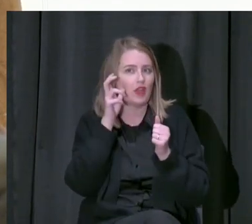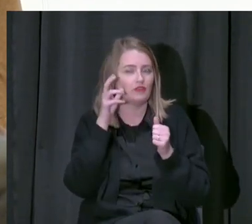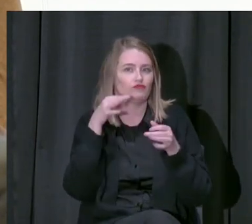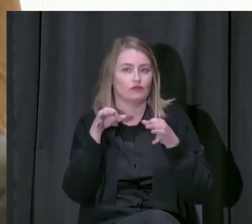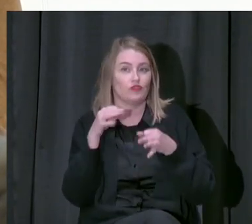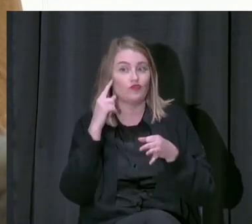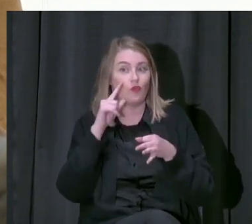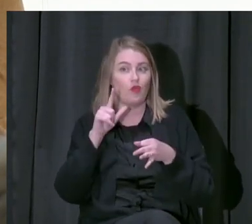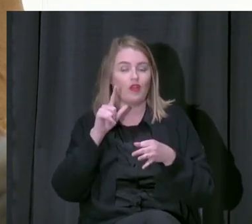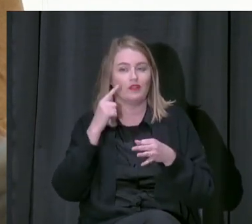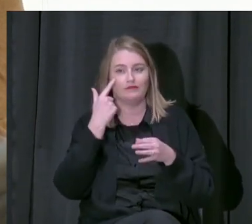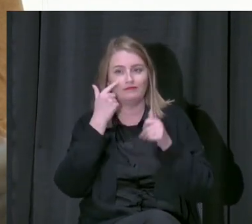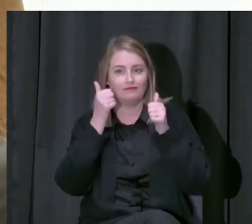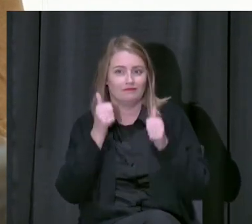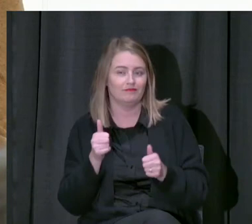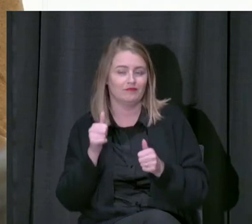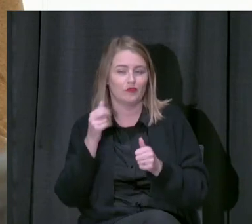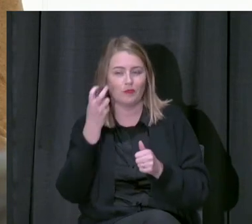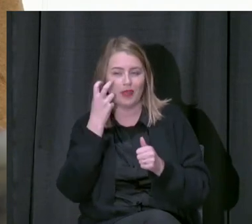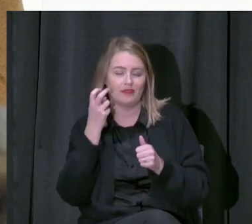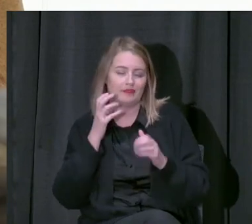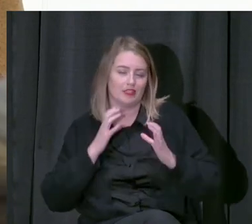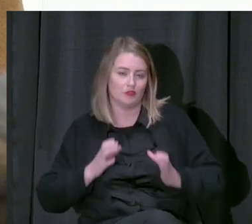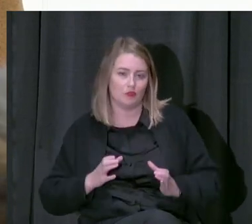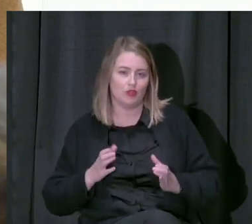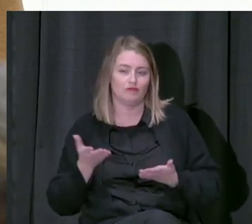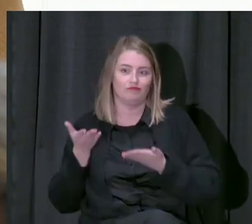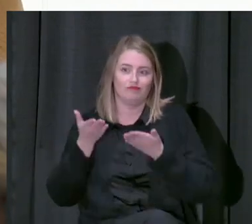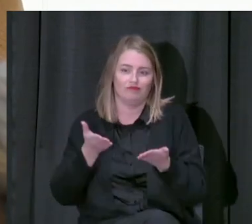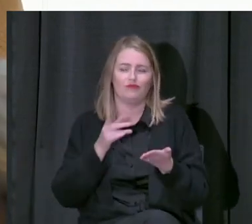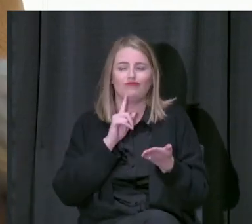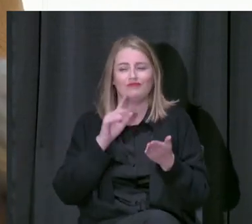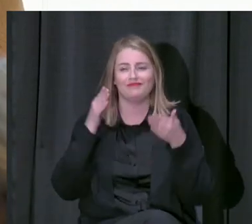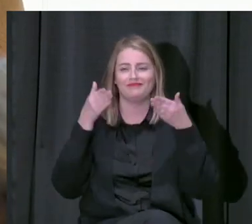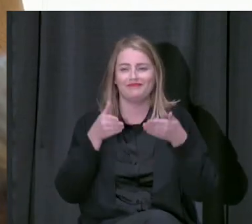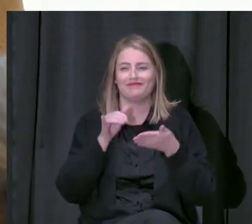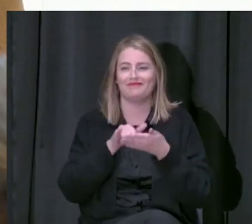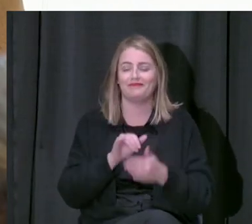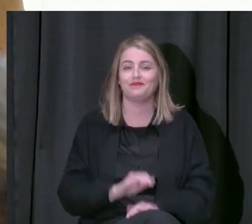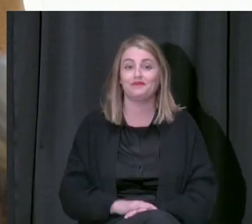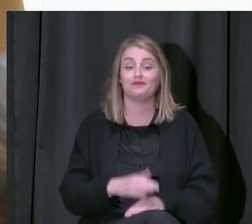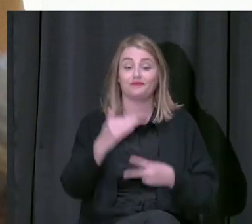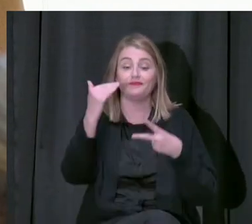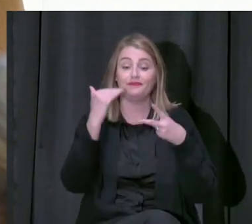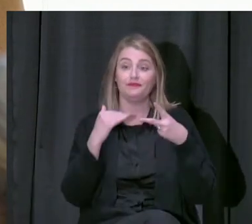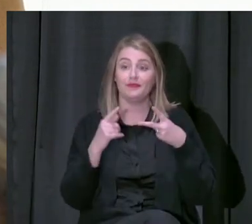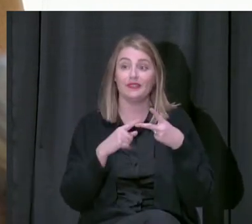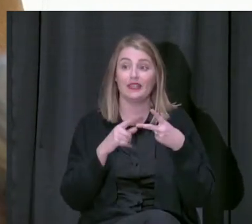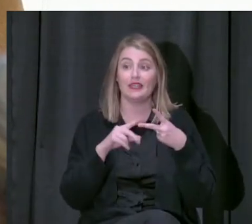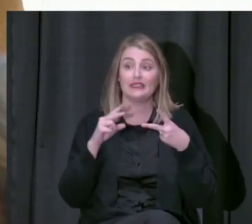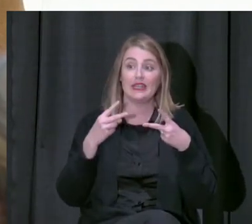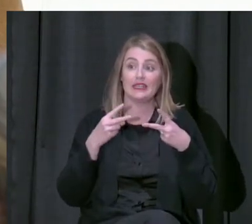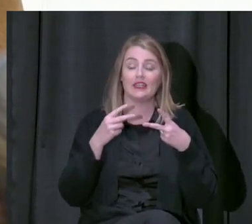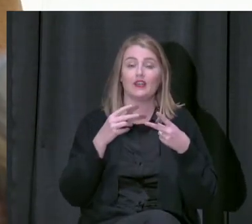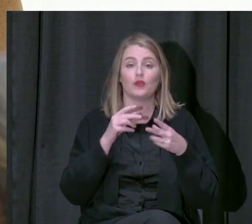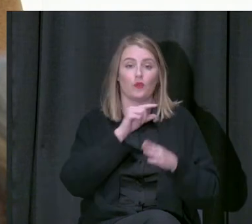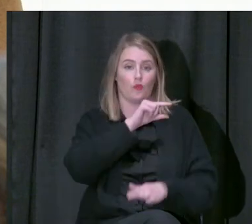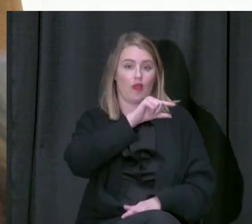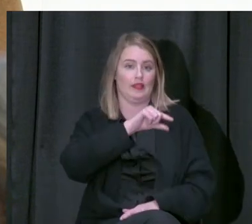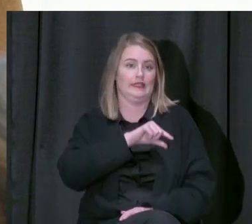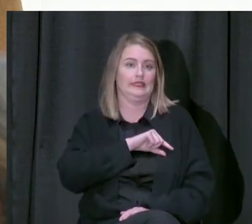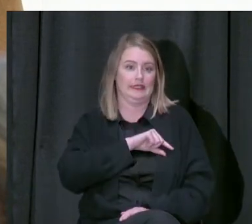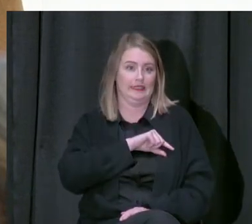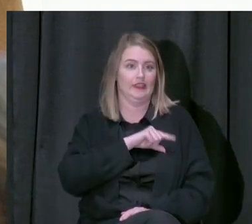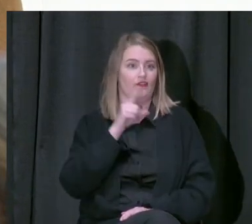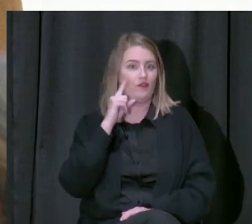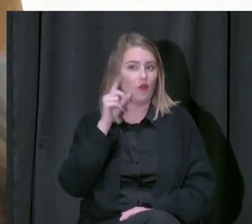vision and blind customers. So that has been a real big focus. Second one is the quality aspect of